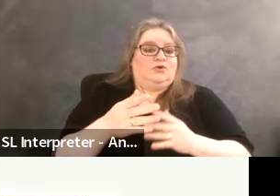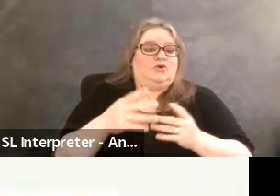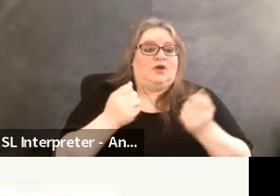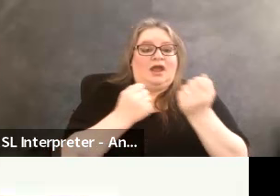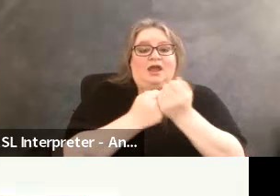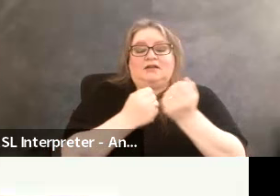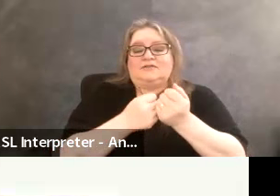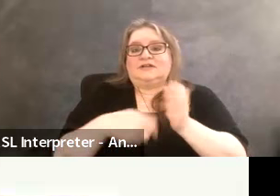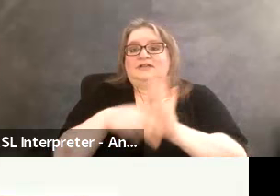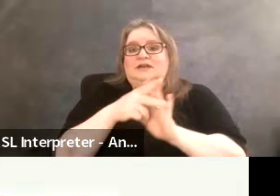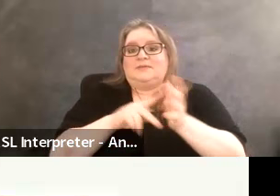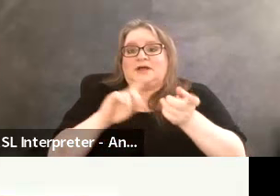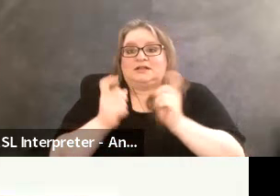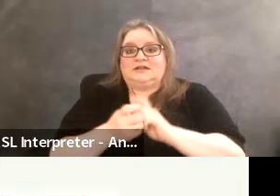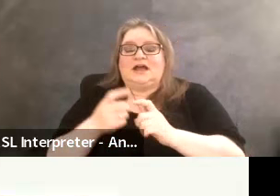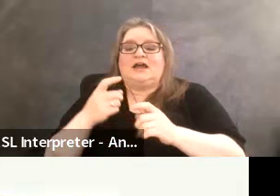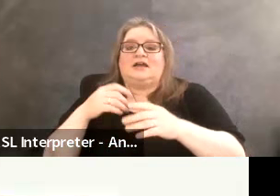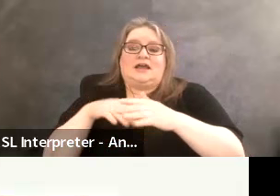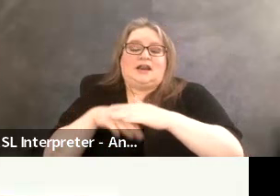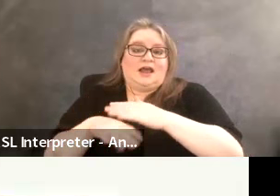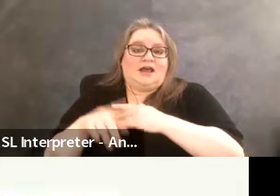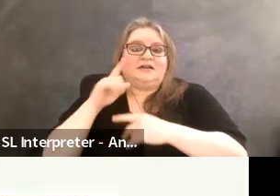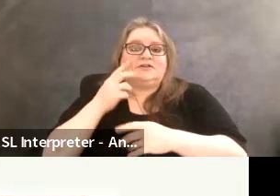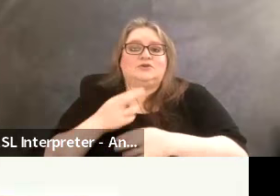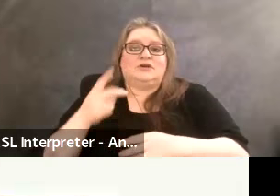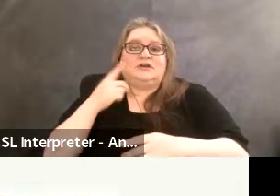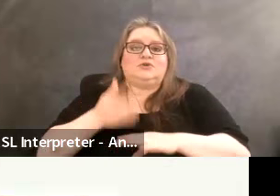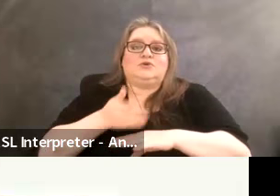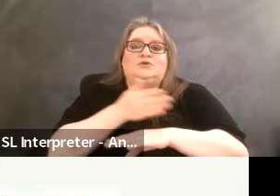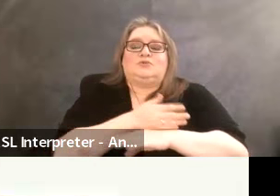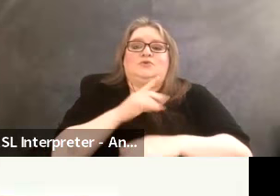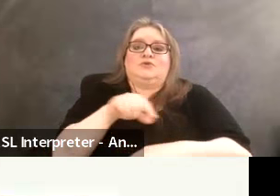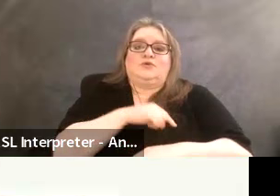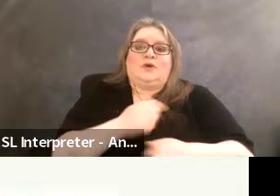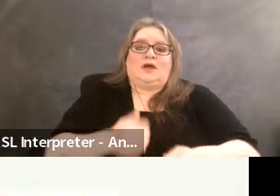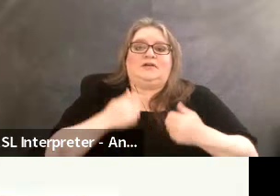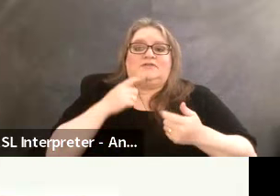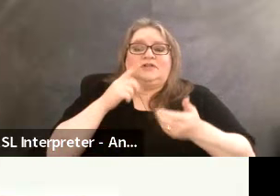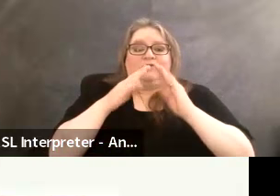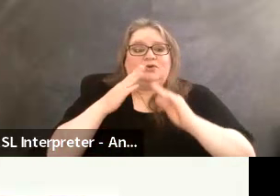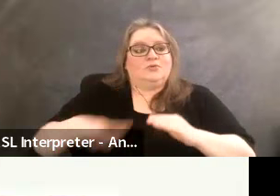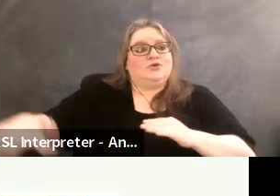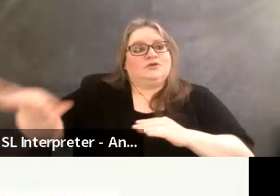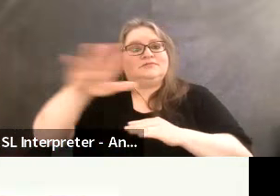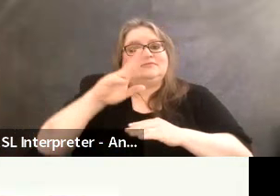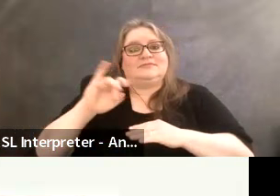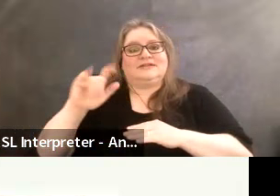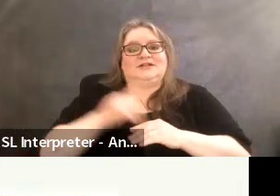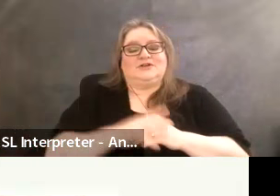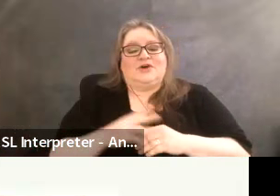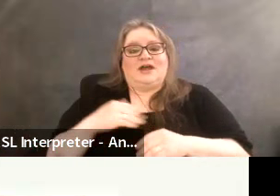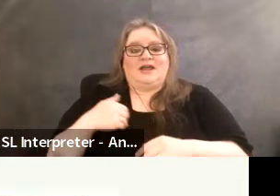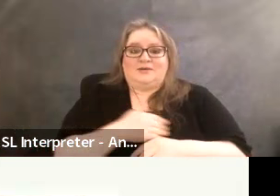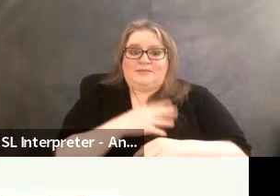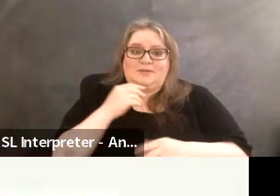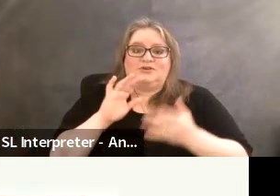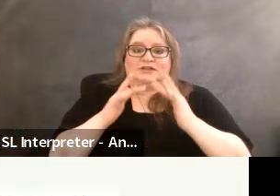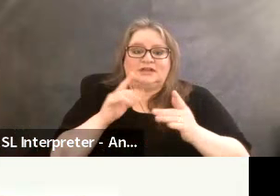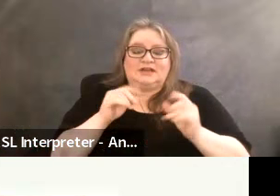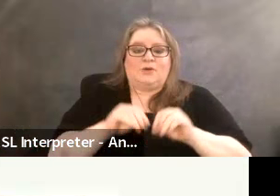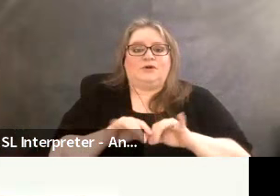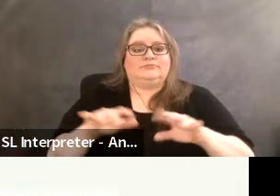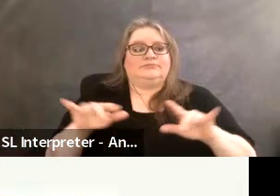and connection to needed resources to improve the quality of life of communities across Illinois. Our members and network spans all